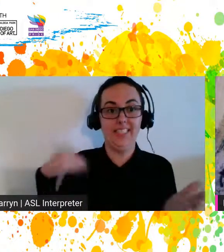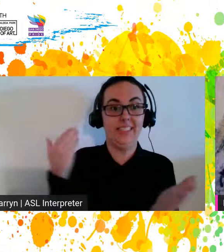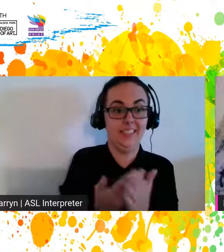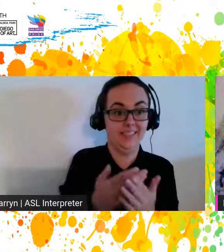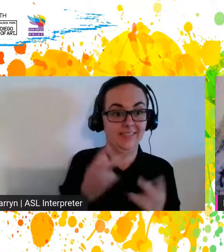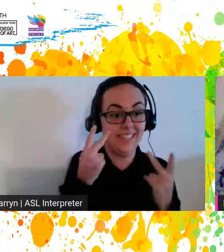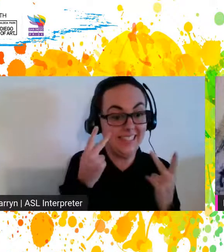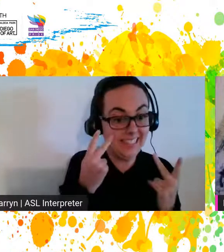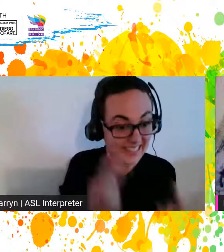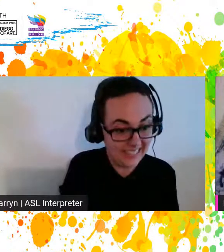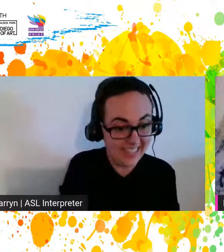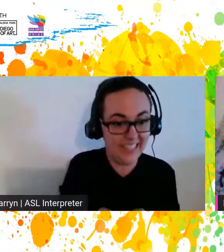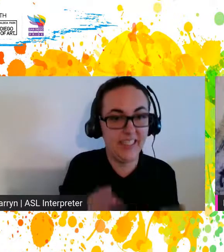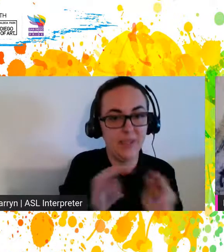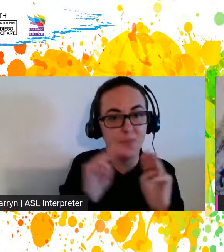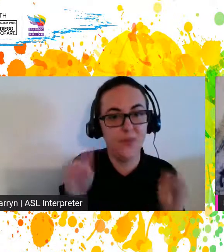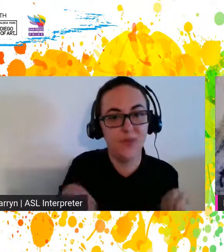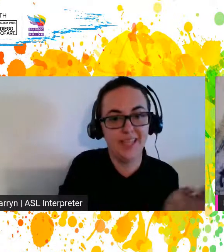ourselves.